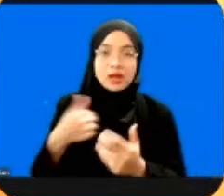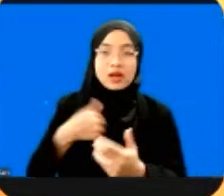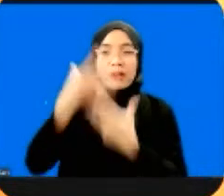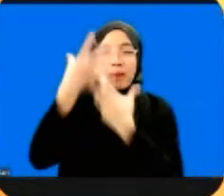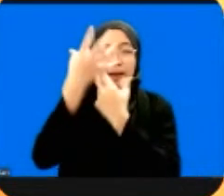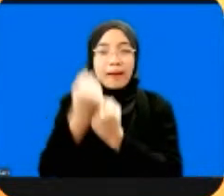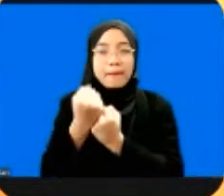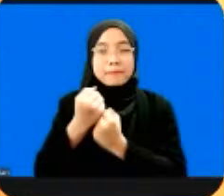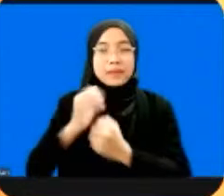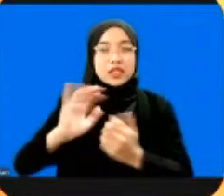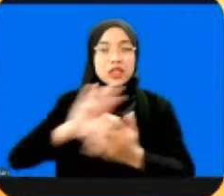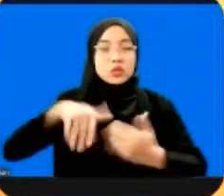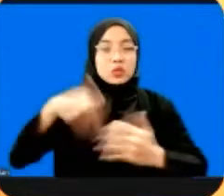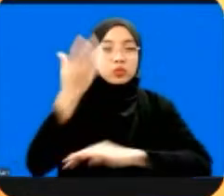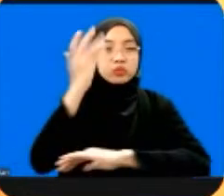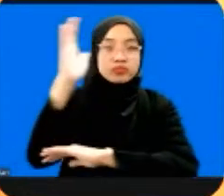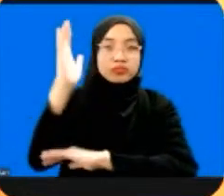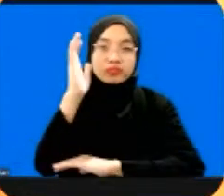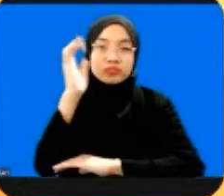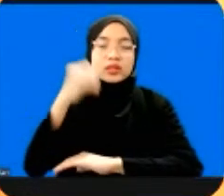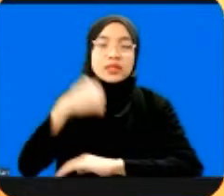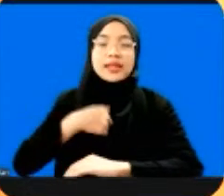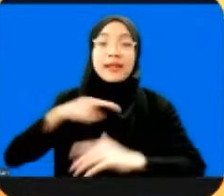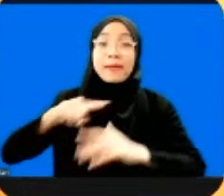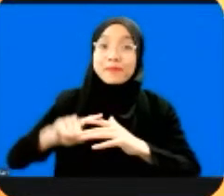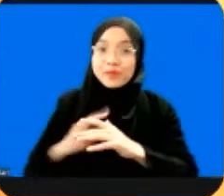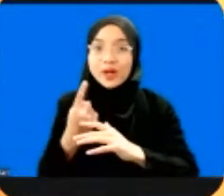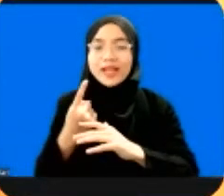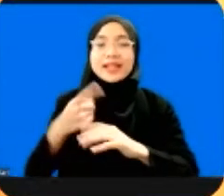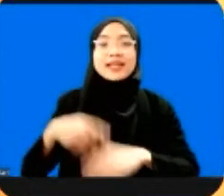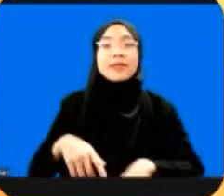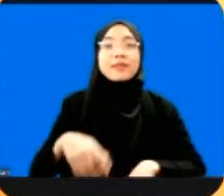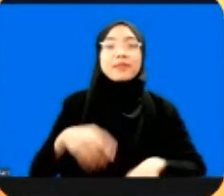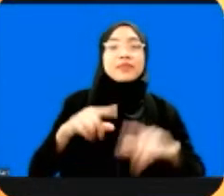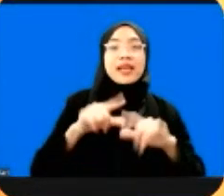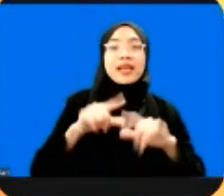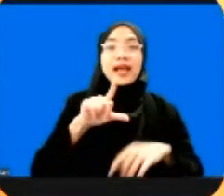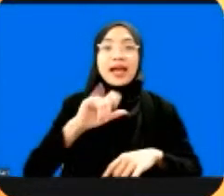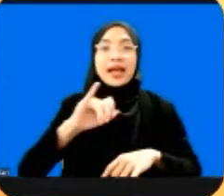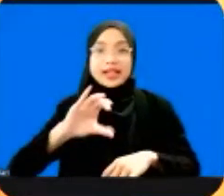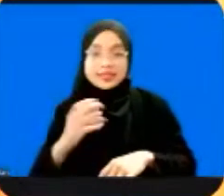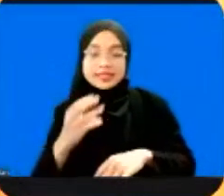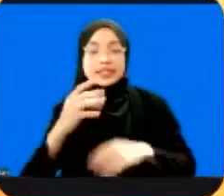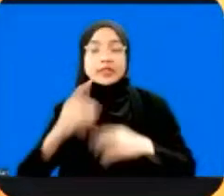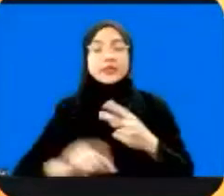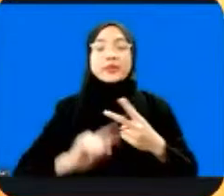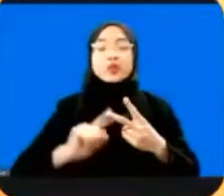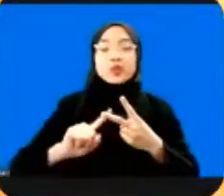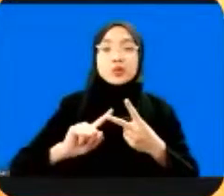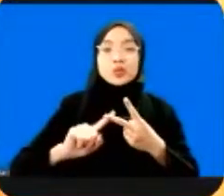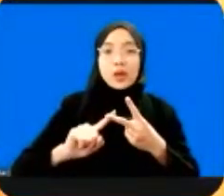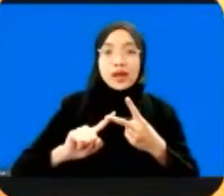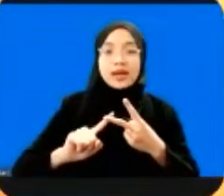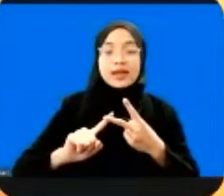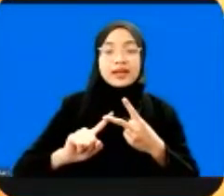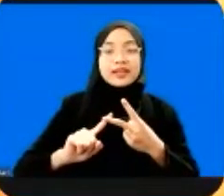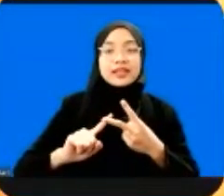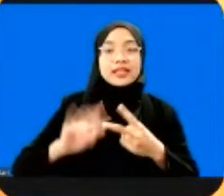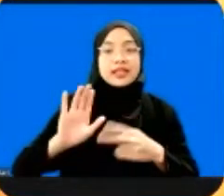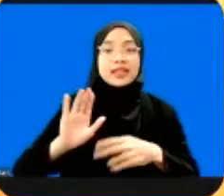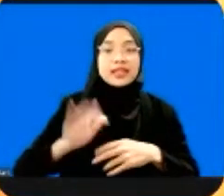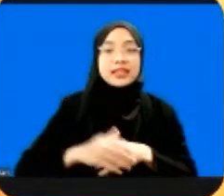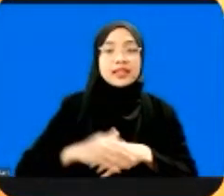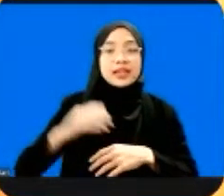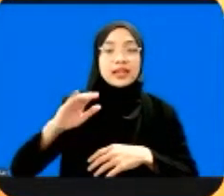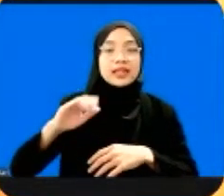with Alice first, and then continue with Kang Ibe and Dr. Park,